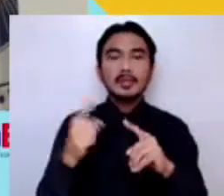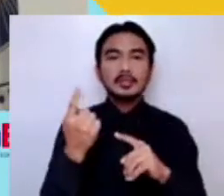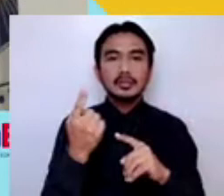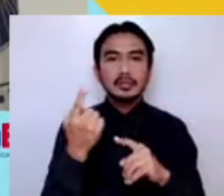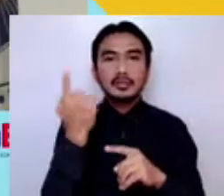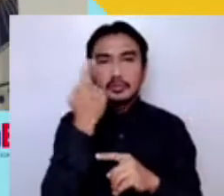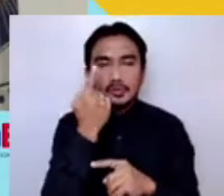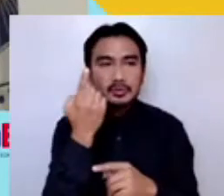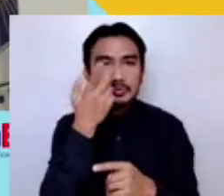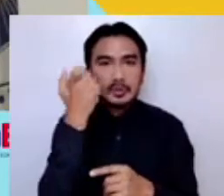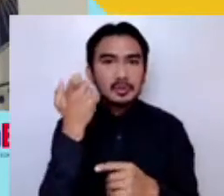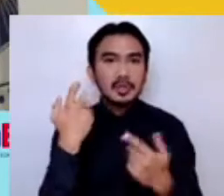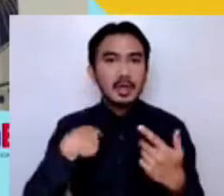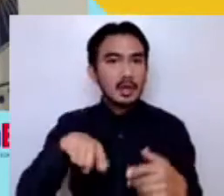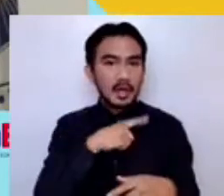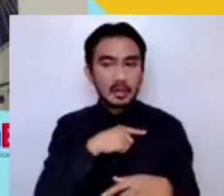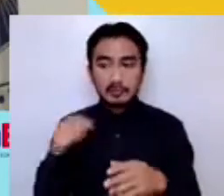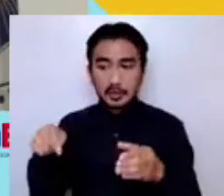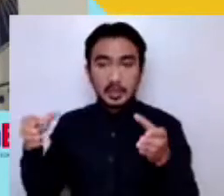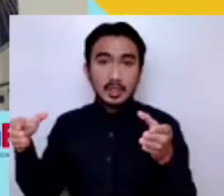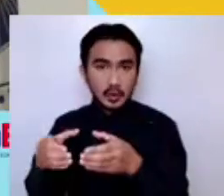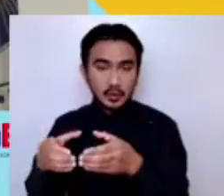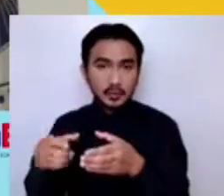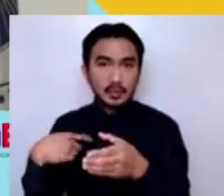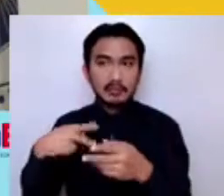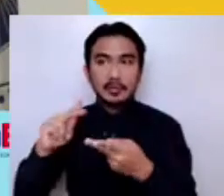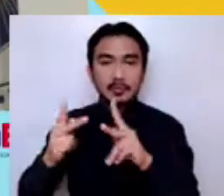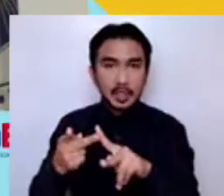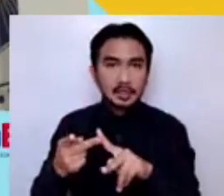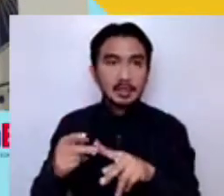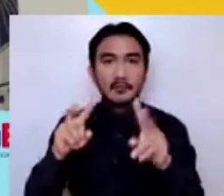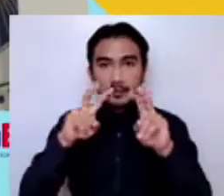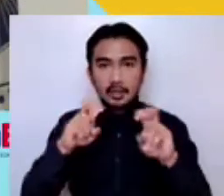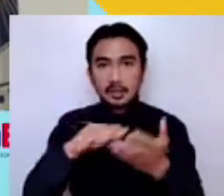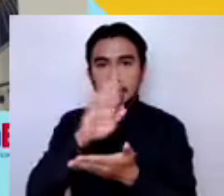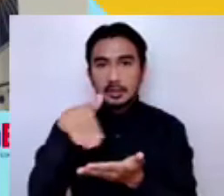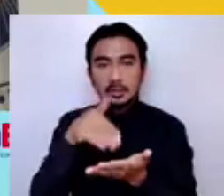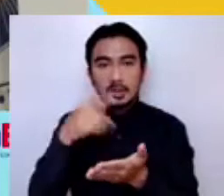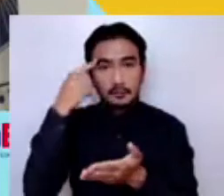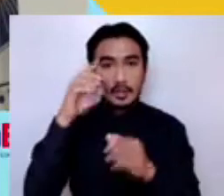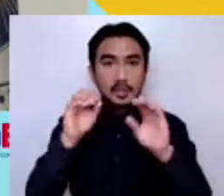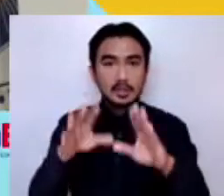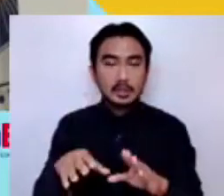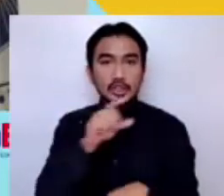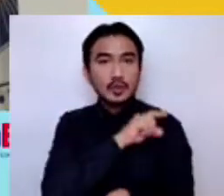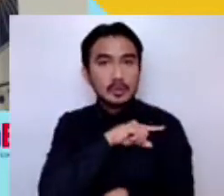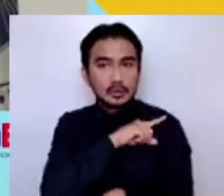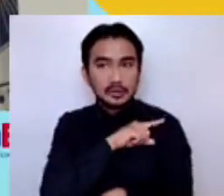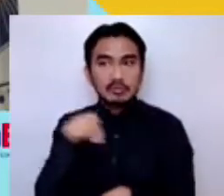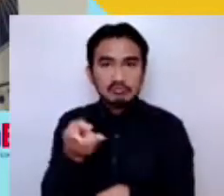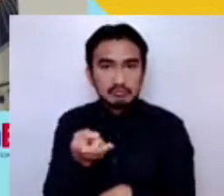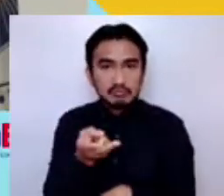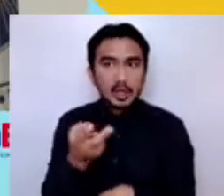at the BHROD and our partners from the Research Center for Teacher Quality and select